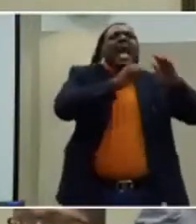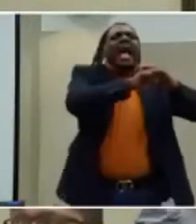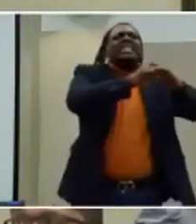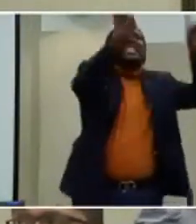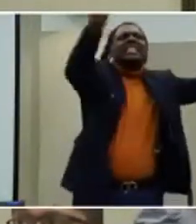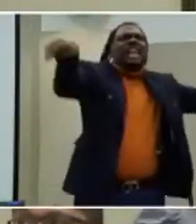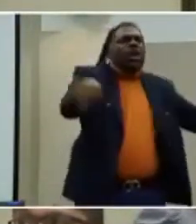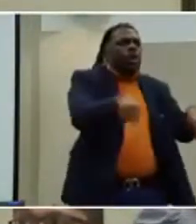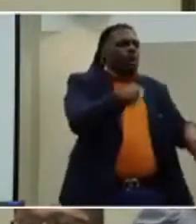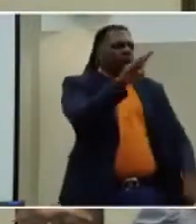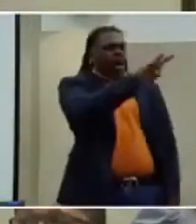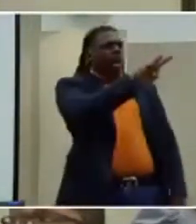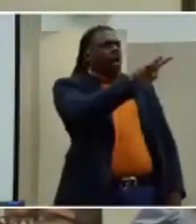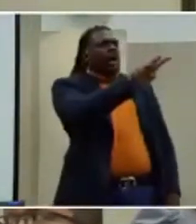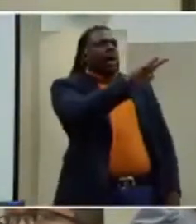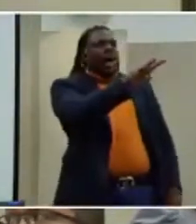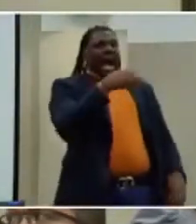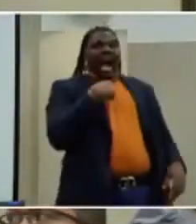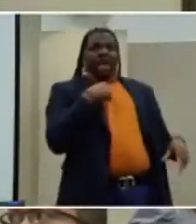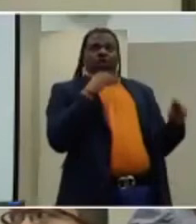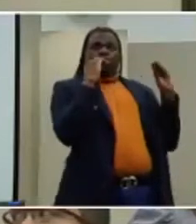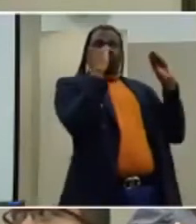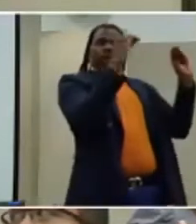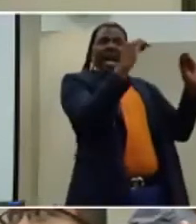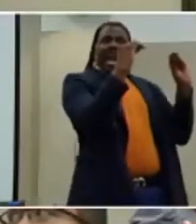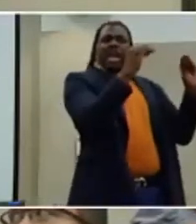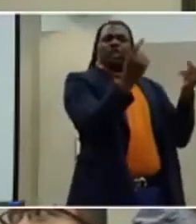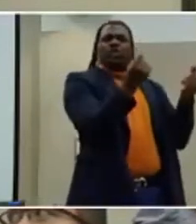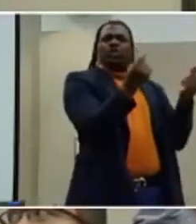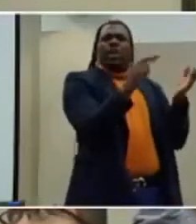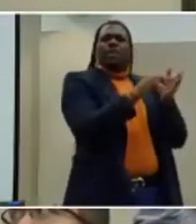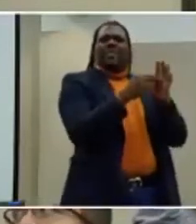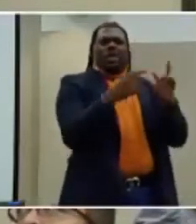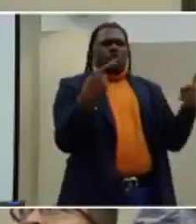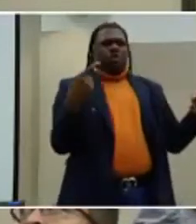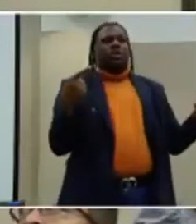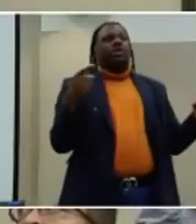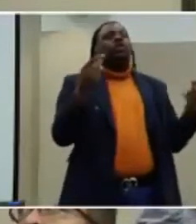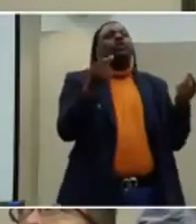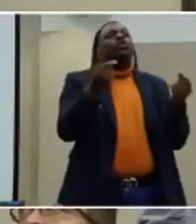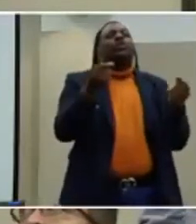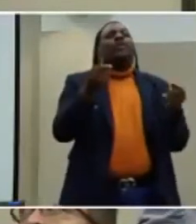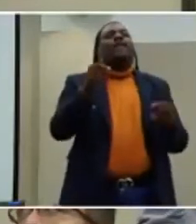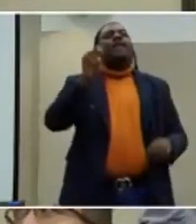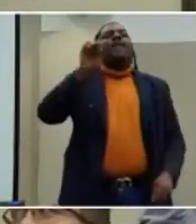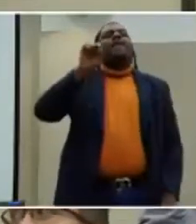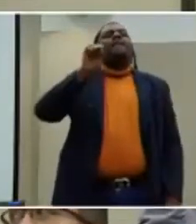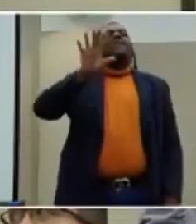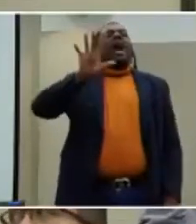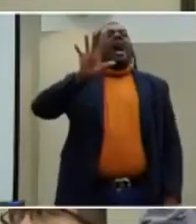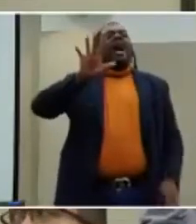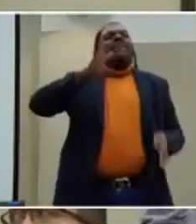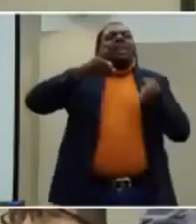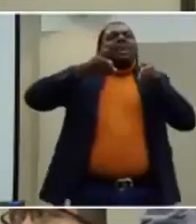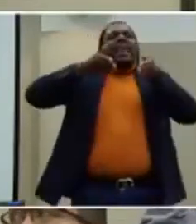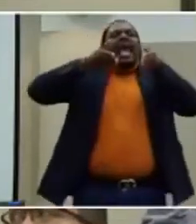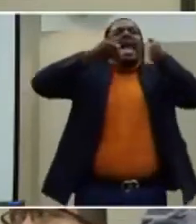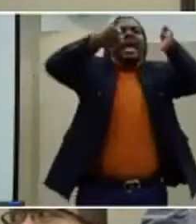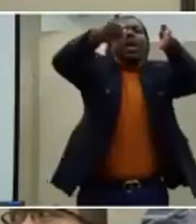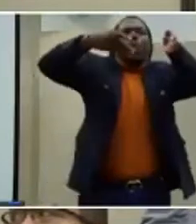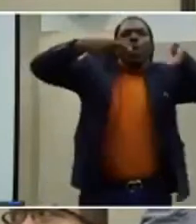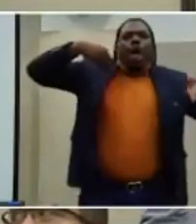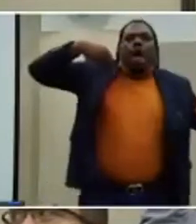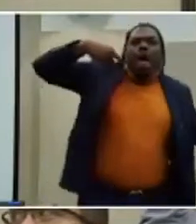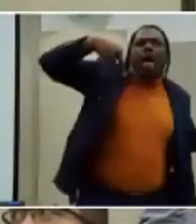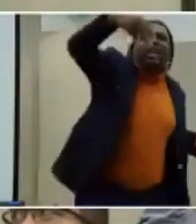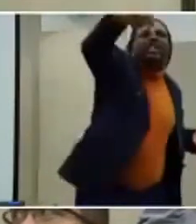doing before I came to train her is cross this 5-lane highway in the middle of the block because she didn't know how to